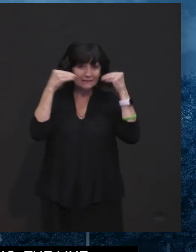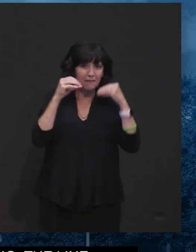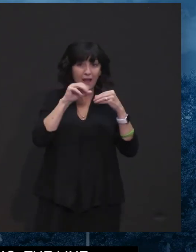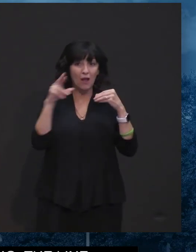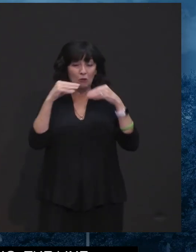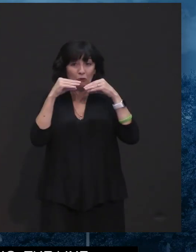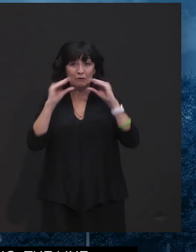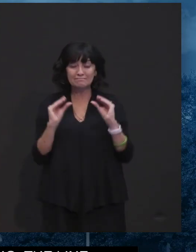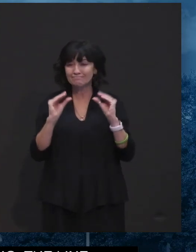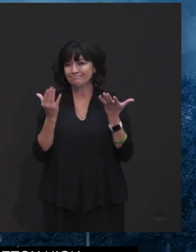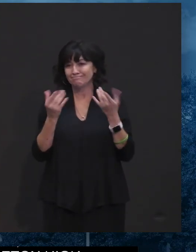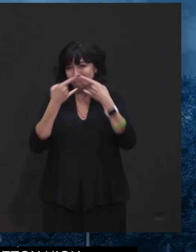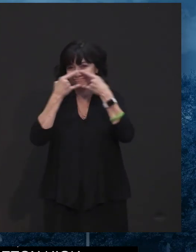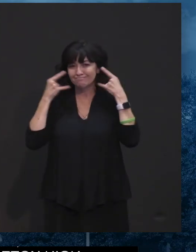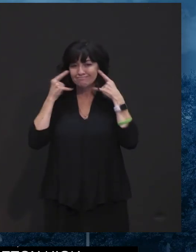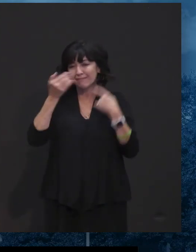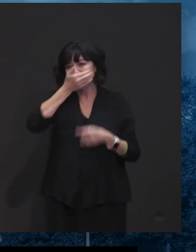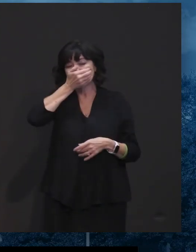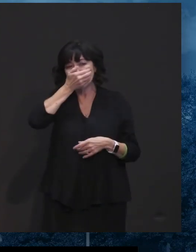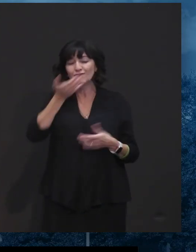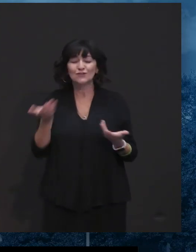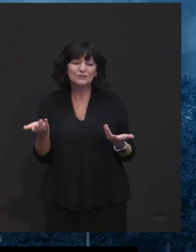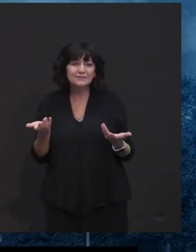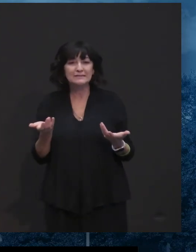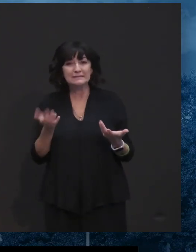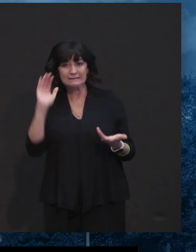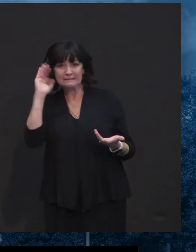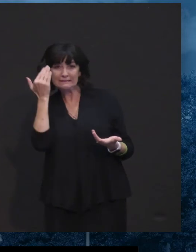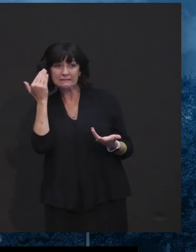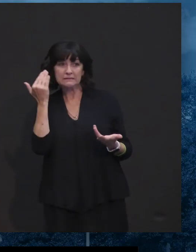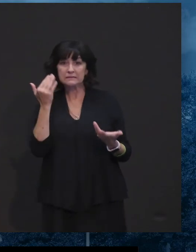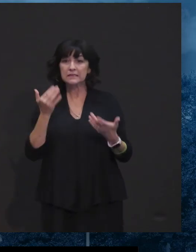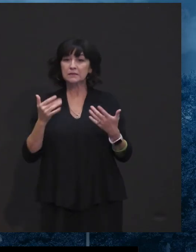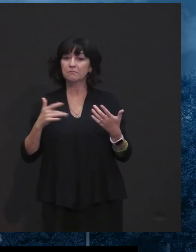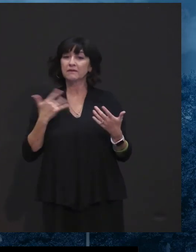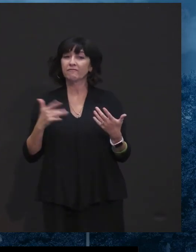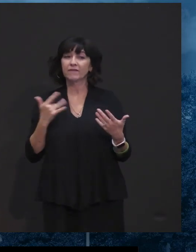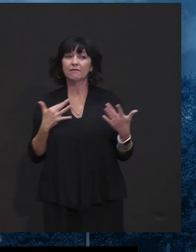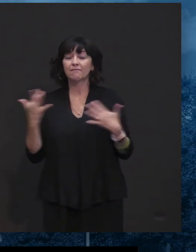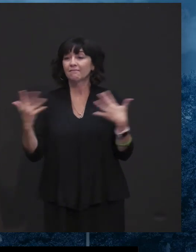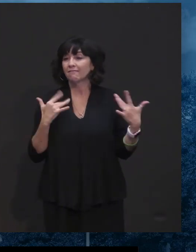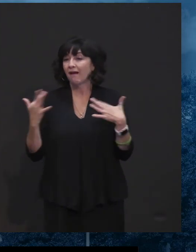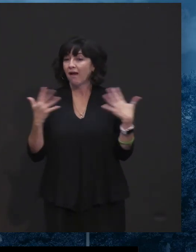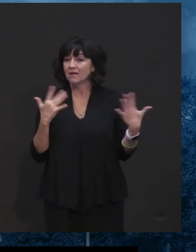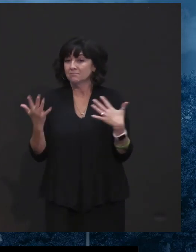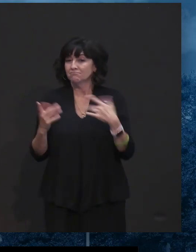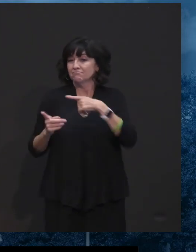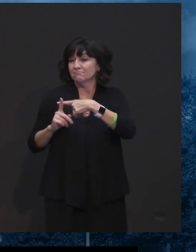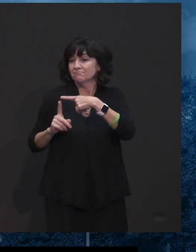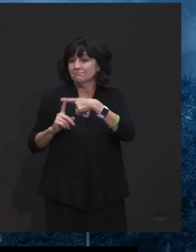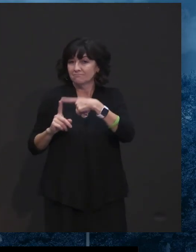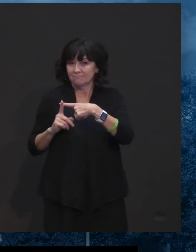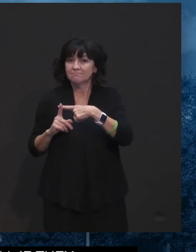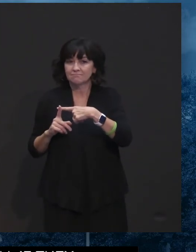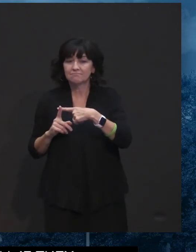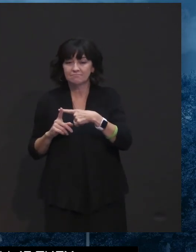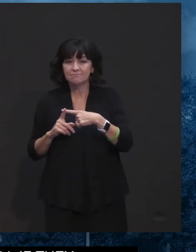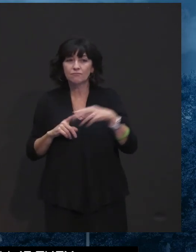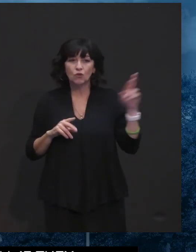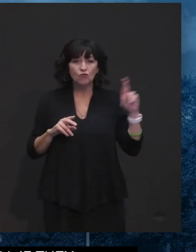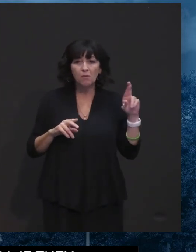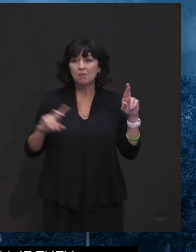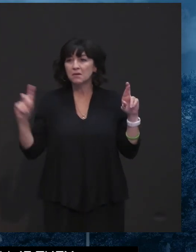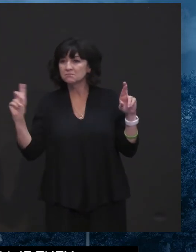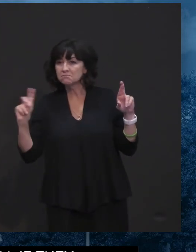certainly seemed to be in a good mood. Obviously, Democrats, Republicans, and others, and lots of good vibes.